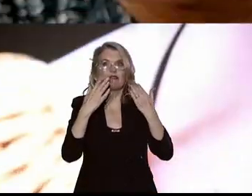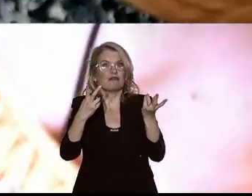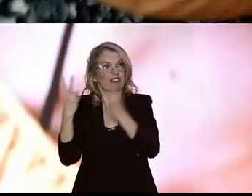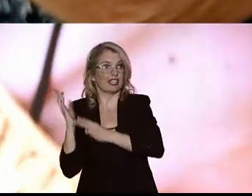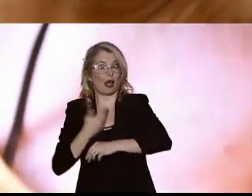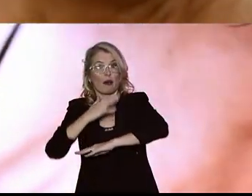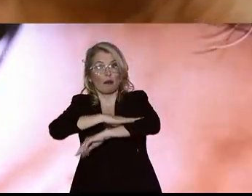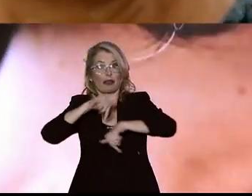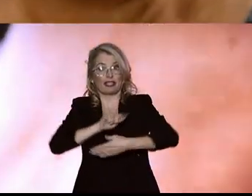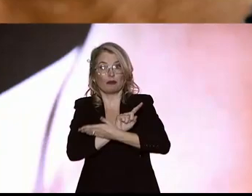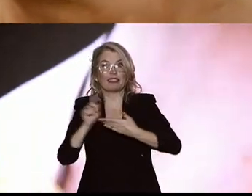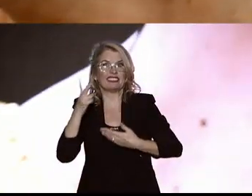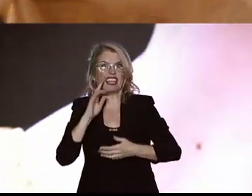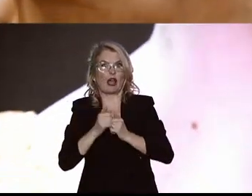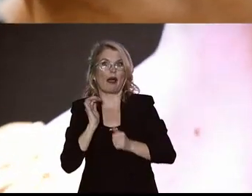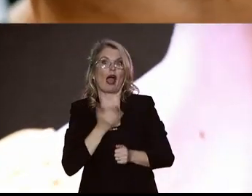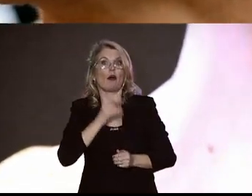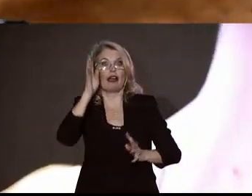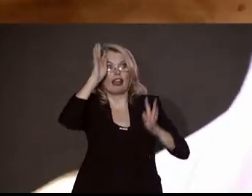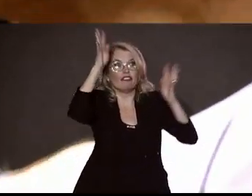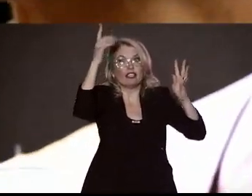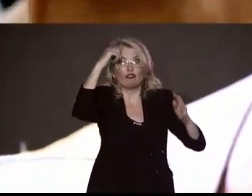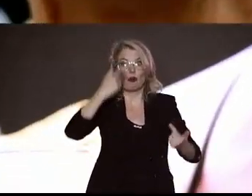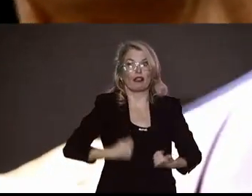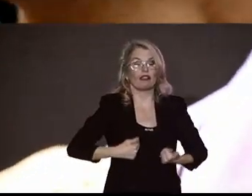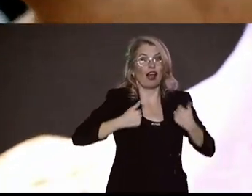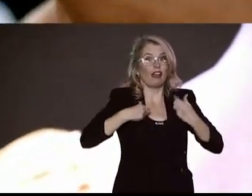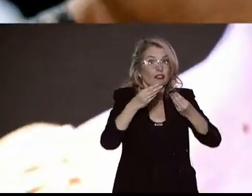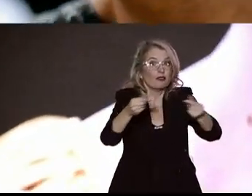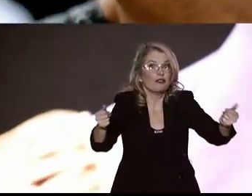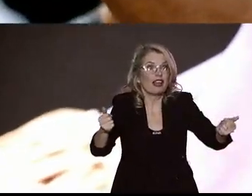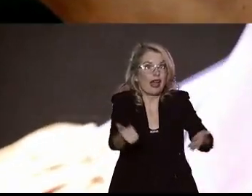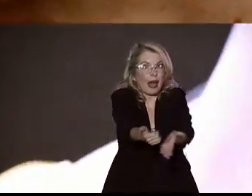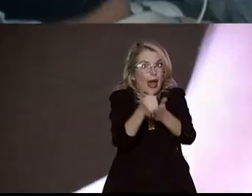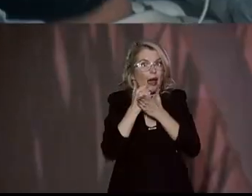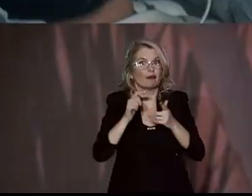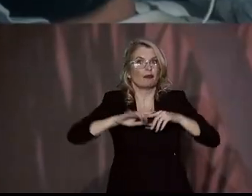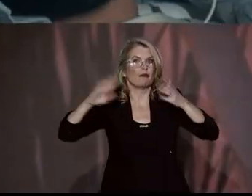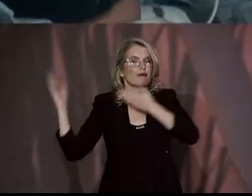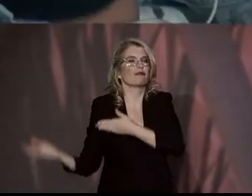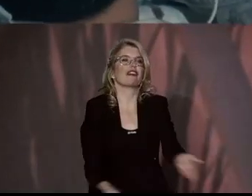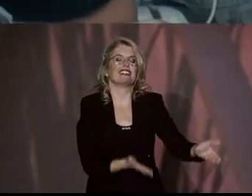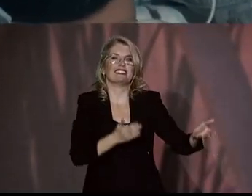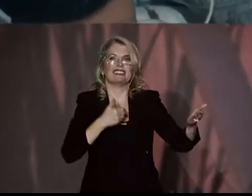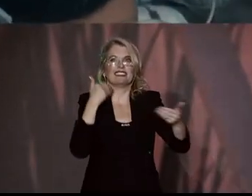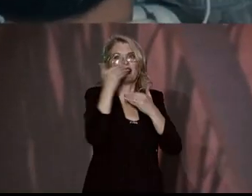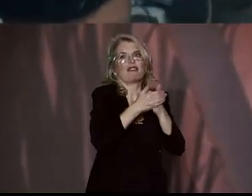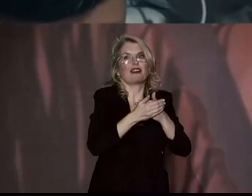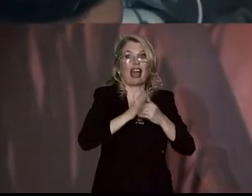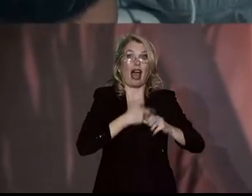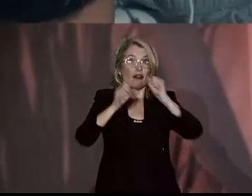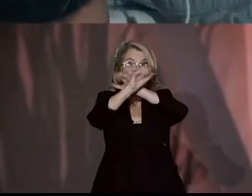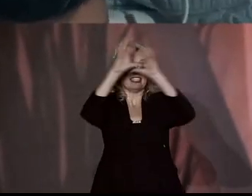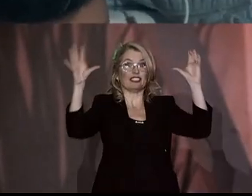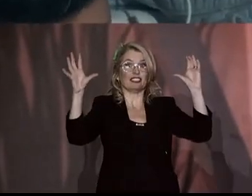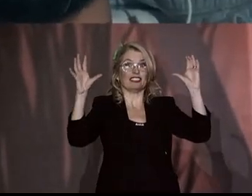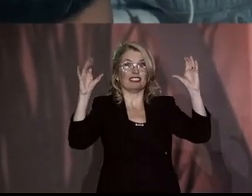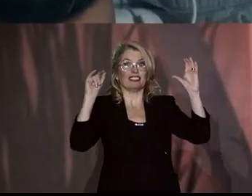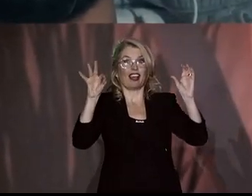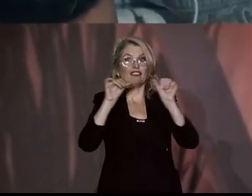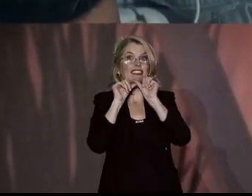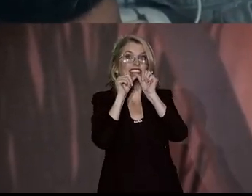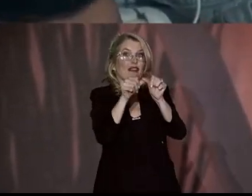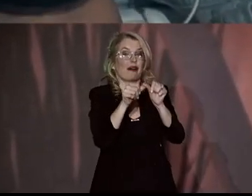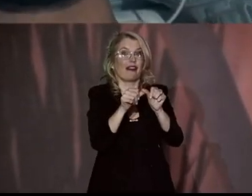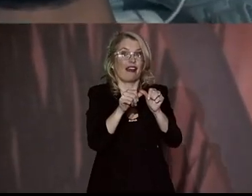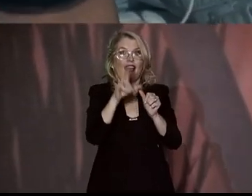booth this week and see how our Invented for Life solutions are helping to bring us a step closer to our vision